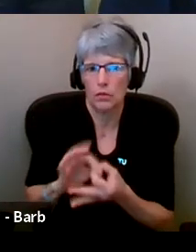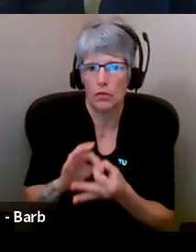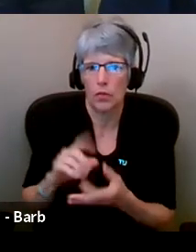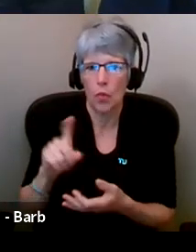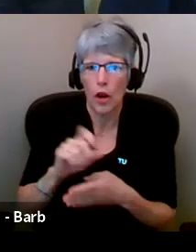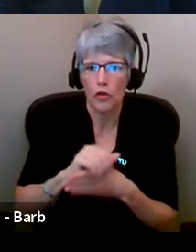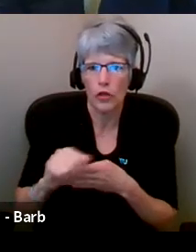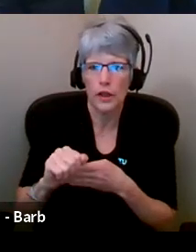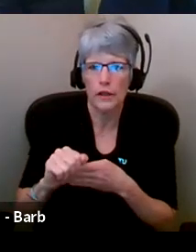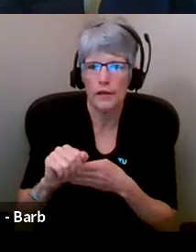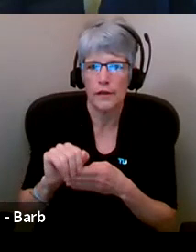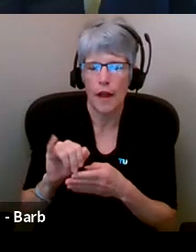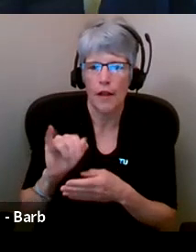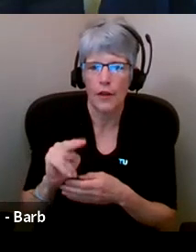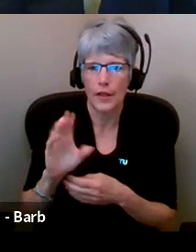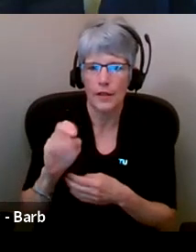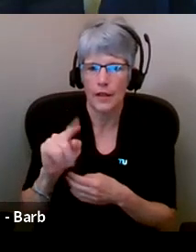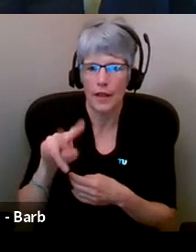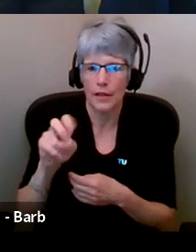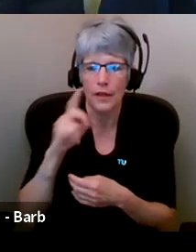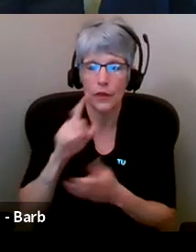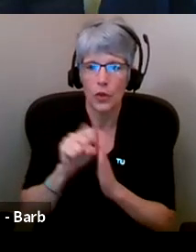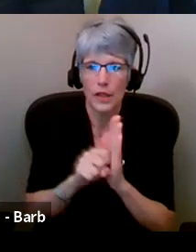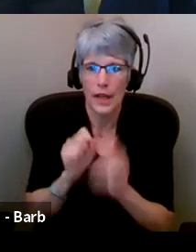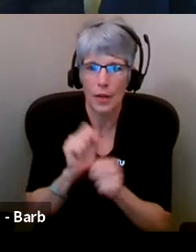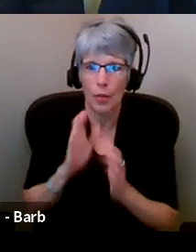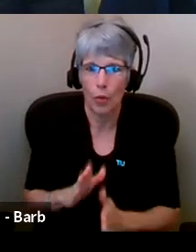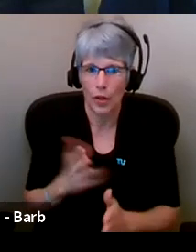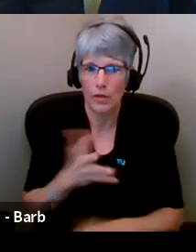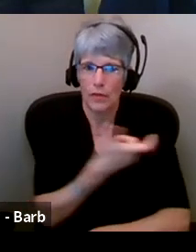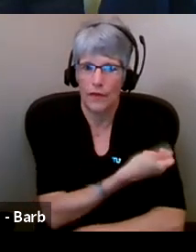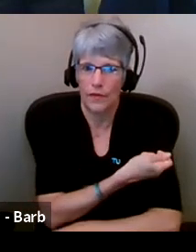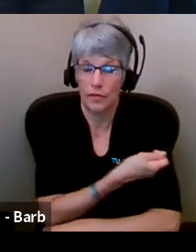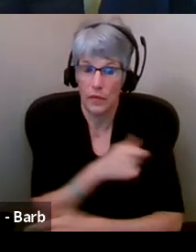$100 incentive for state employees being vaccinated. Does that